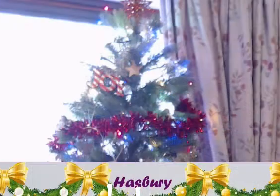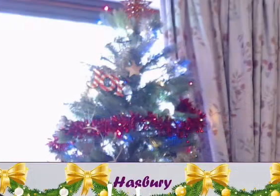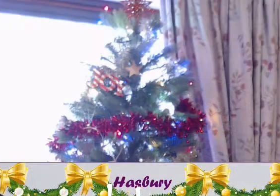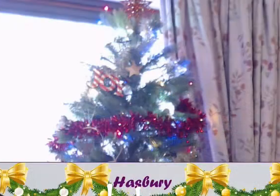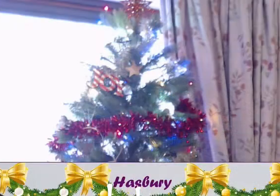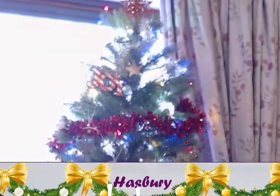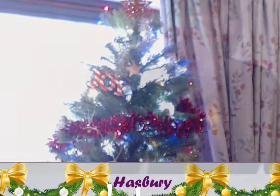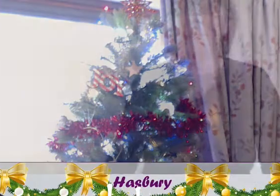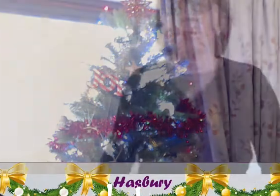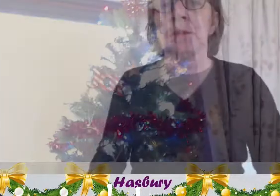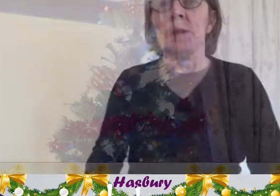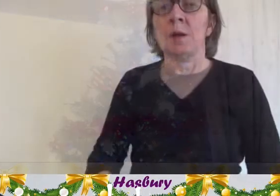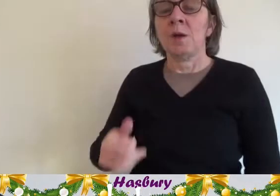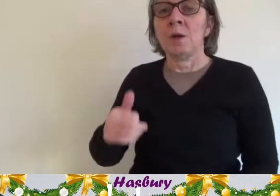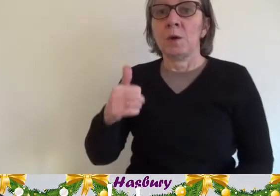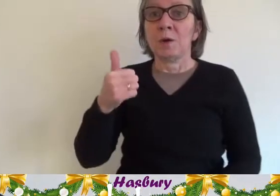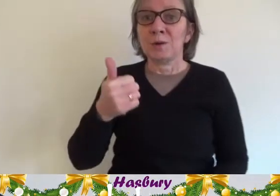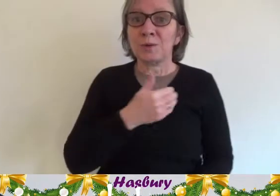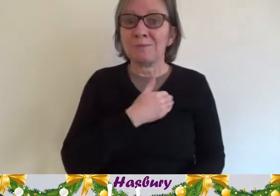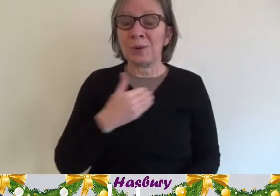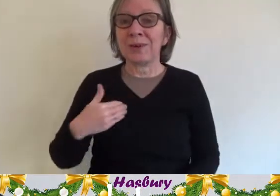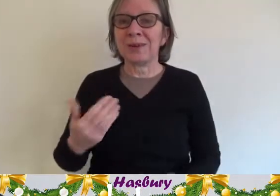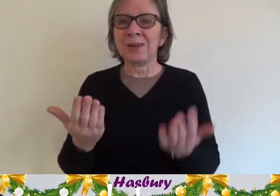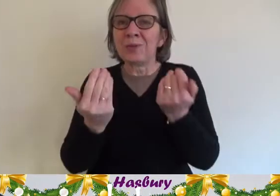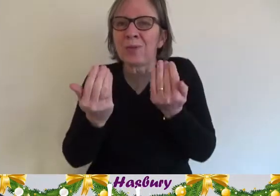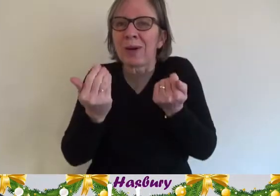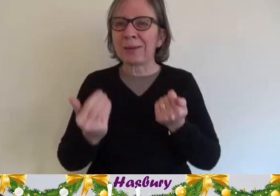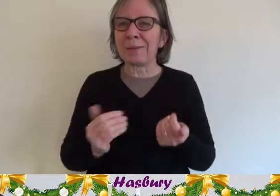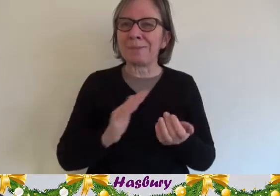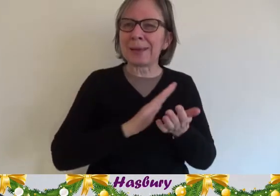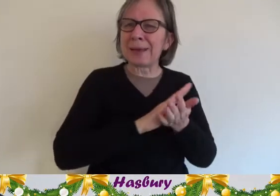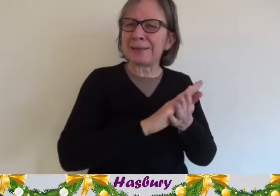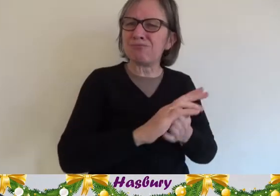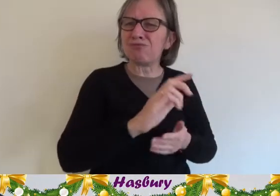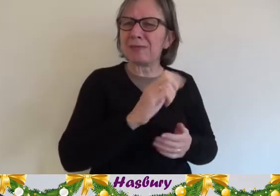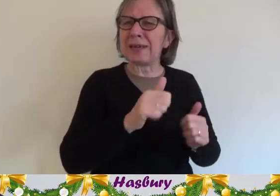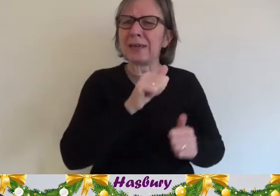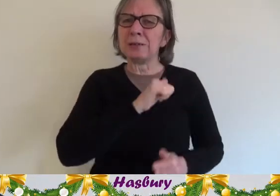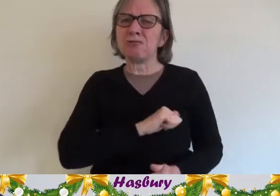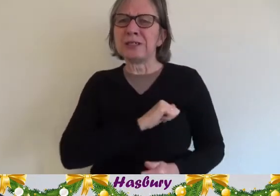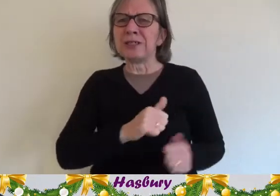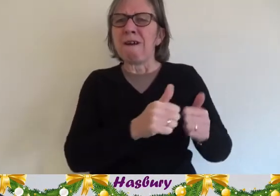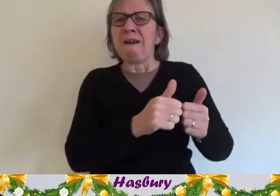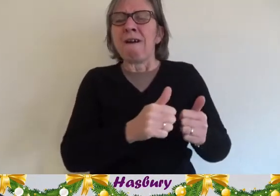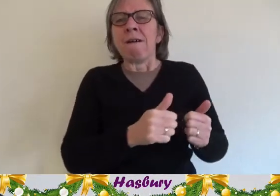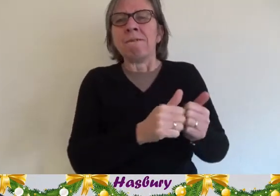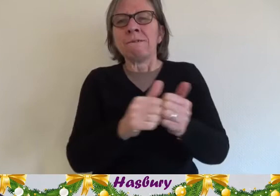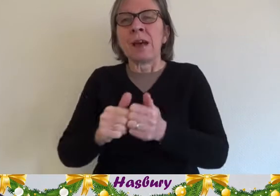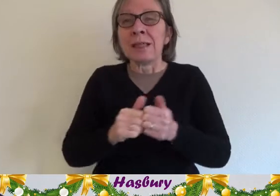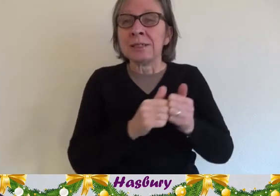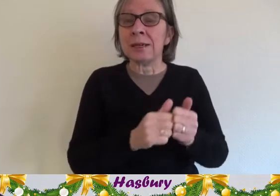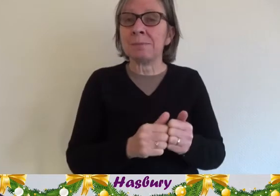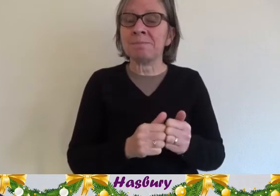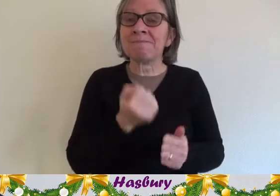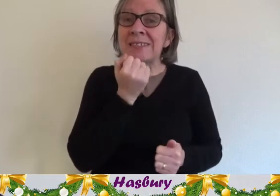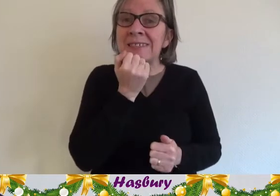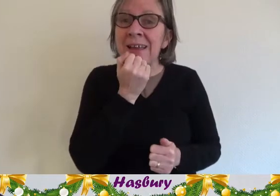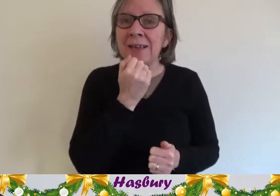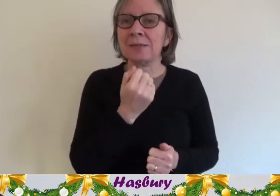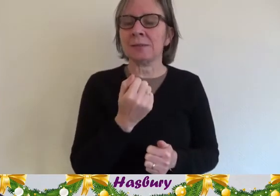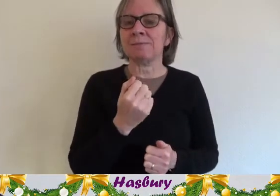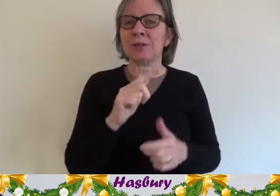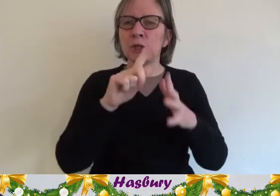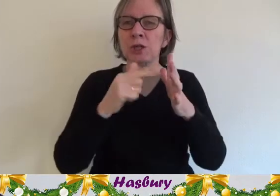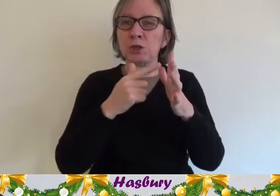Good morning and welcome to Hasbury Christian Fellowship on Sunday, the 3rd of January